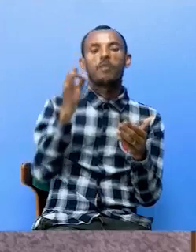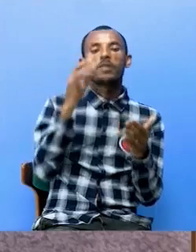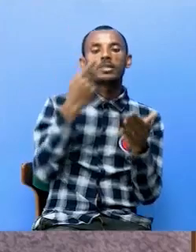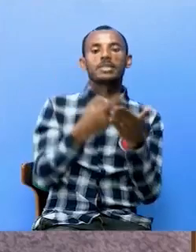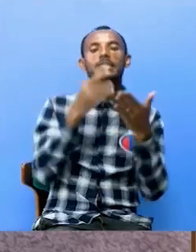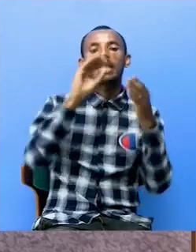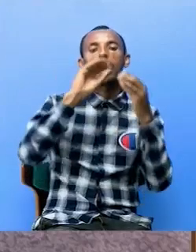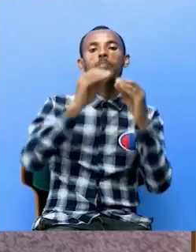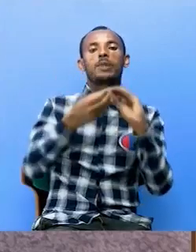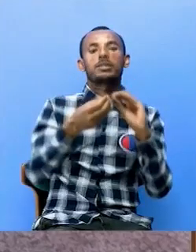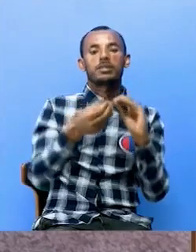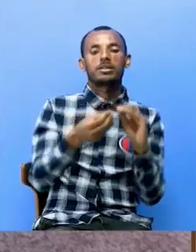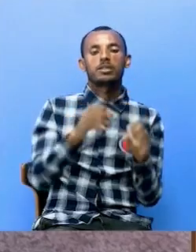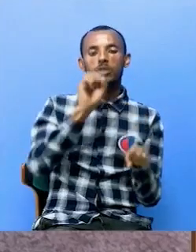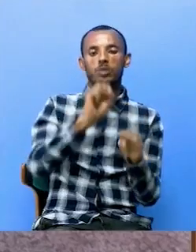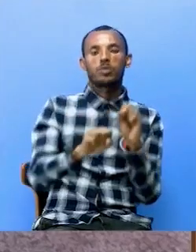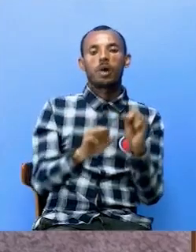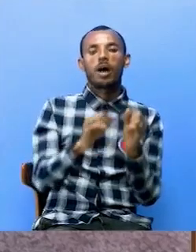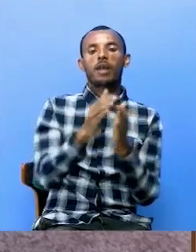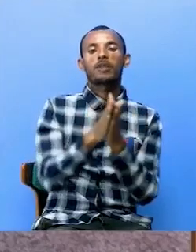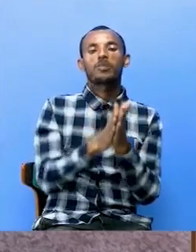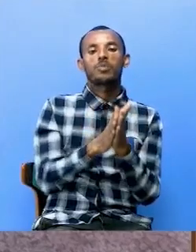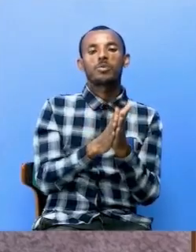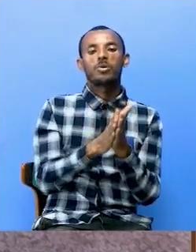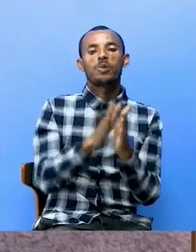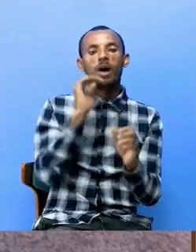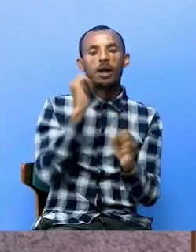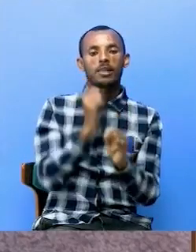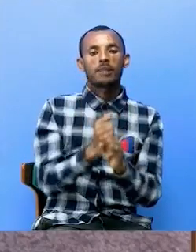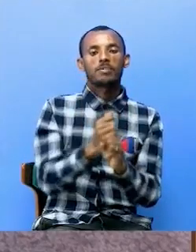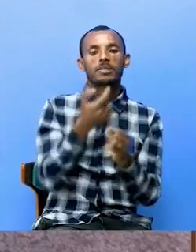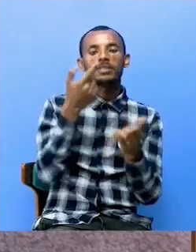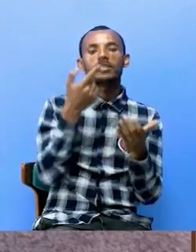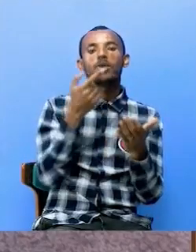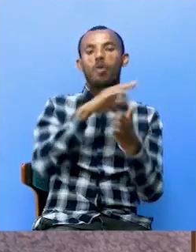these numbers. So I need you to attempt all these three